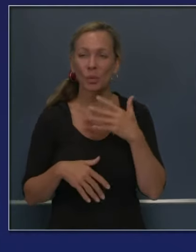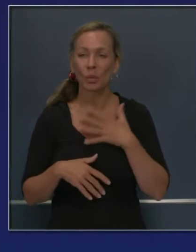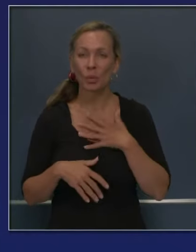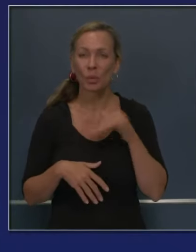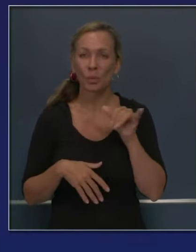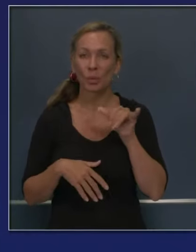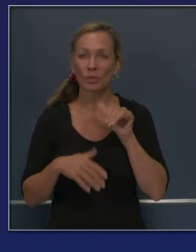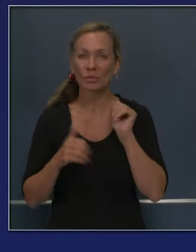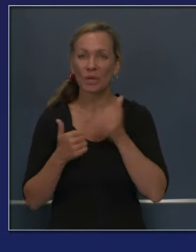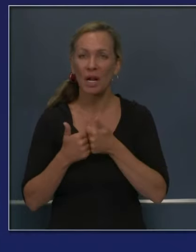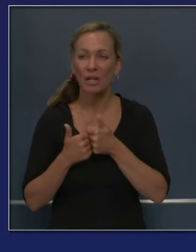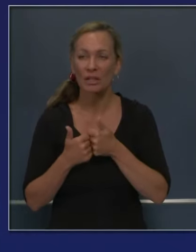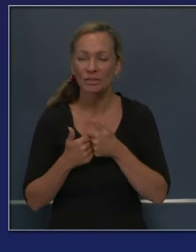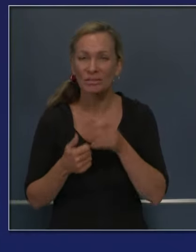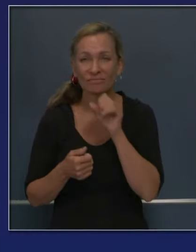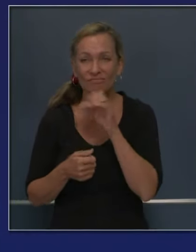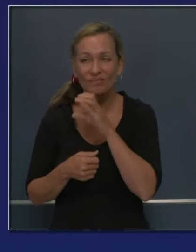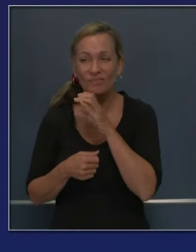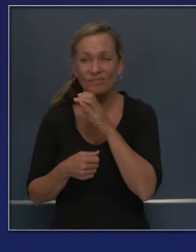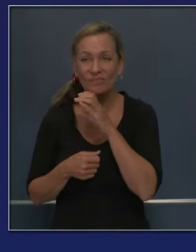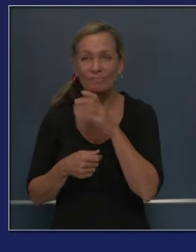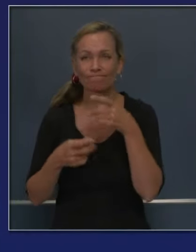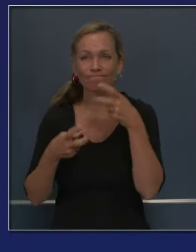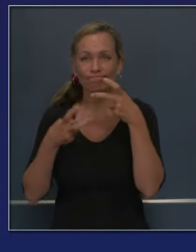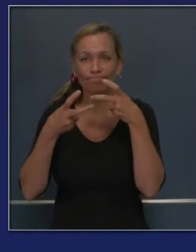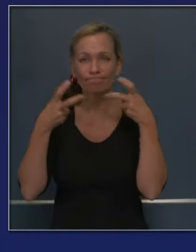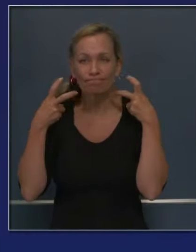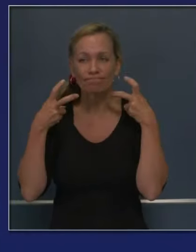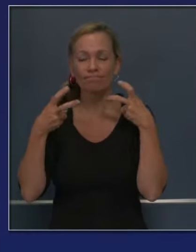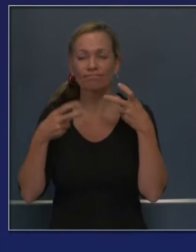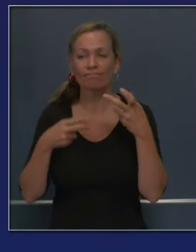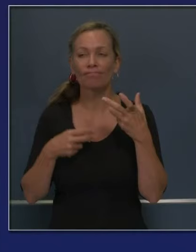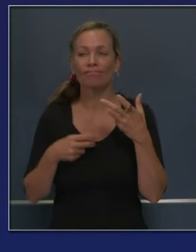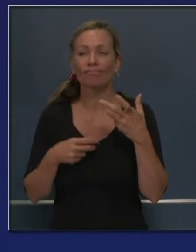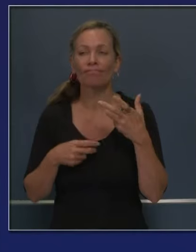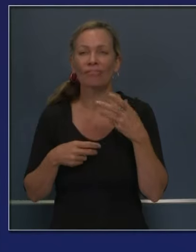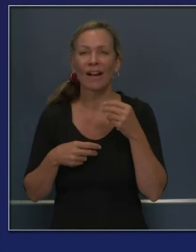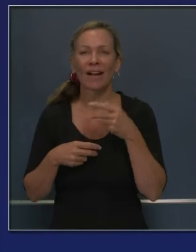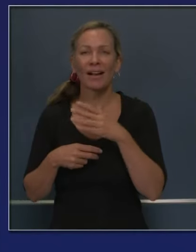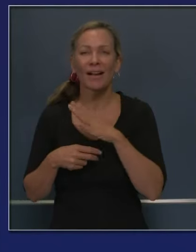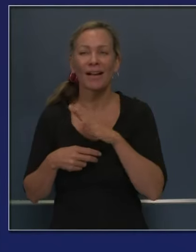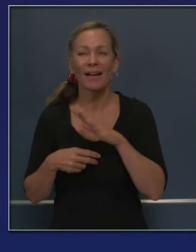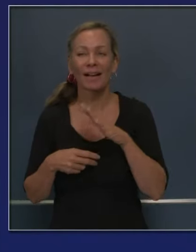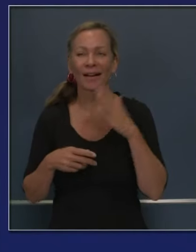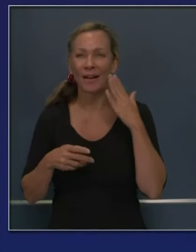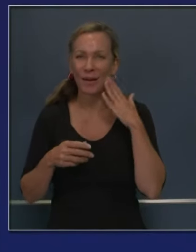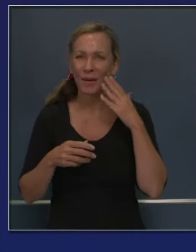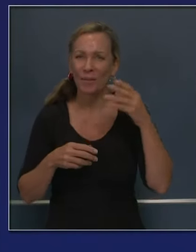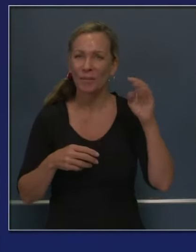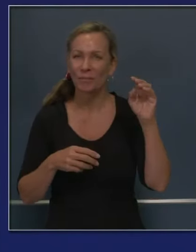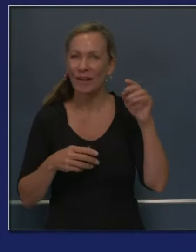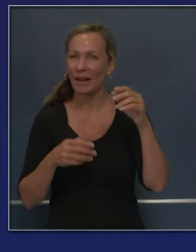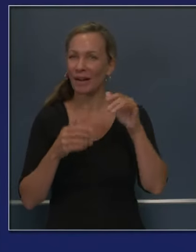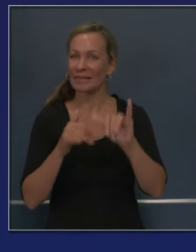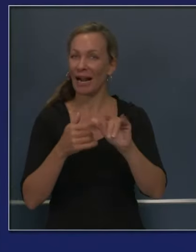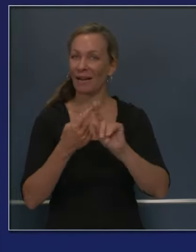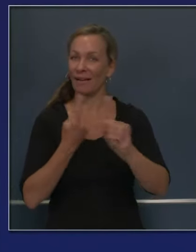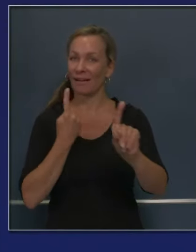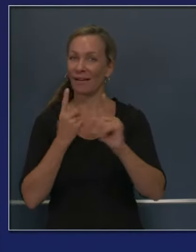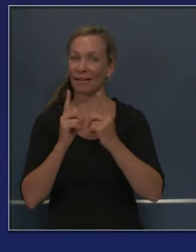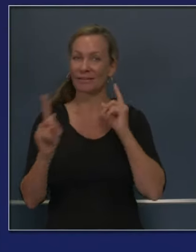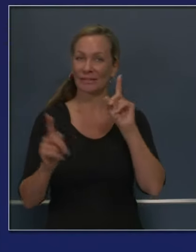seniors did put on the masks, but the social distancing was a little more challenging as they were trying to get seniors out of a senior facility